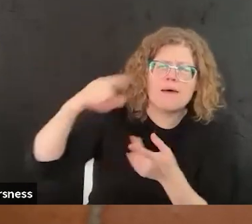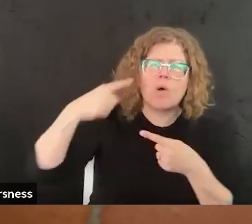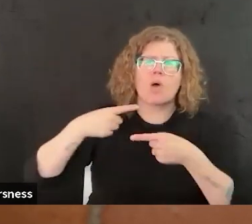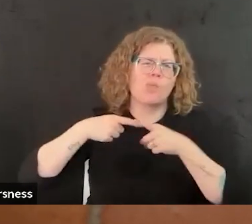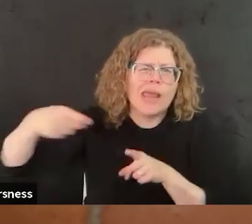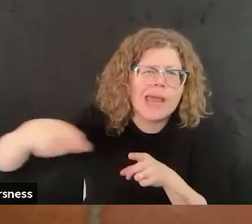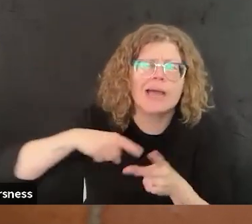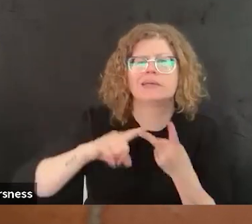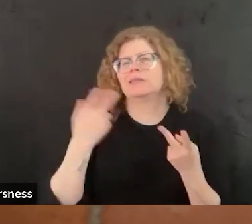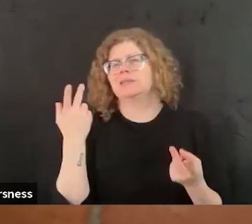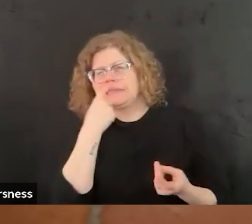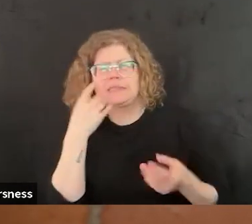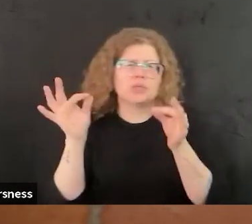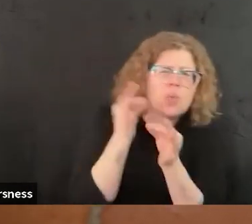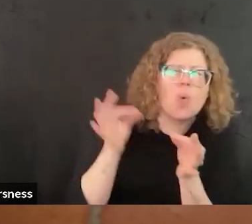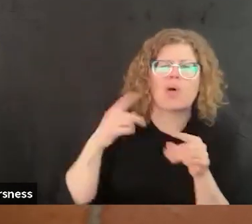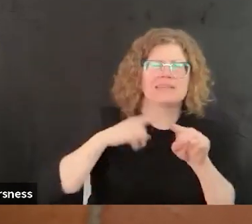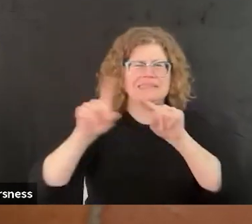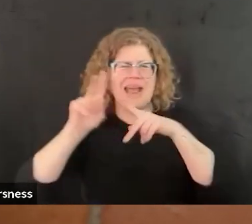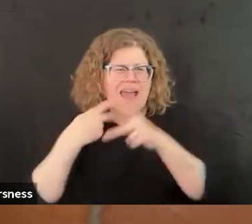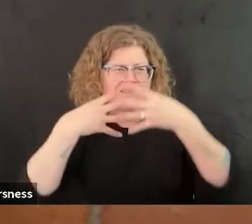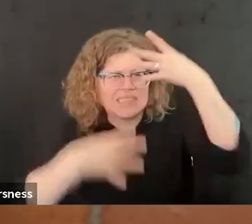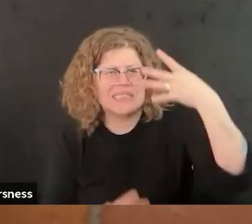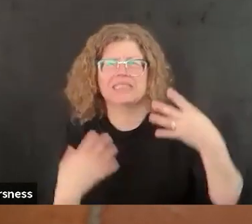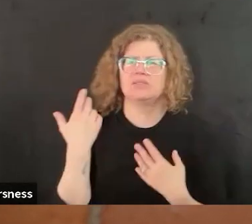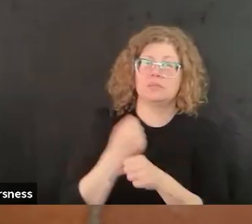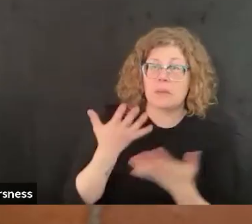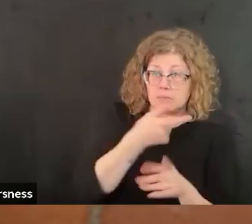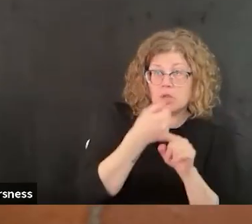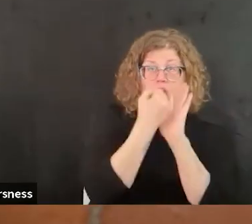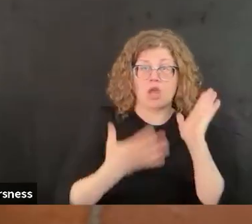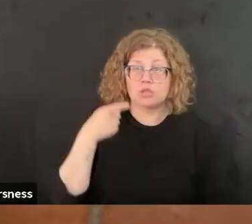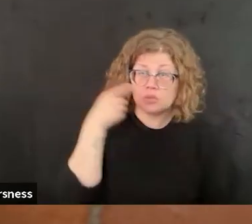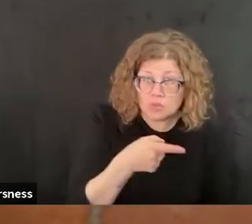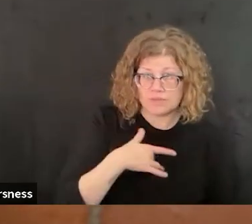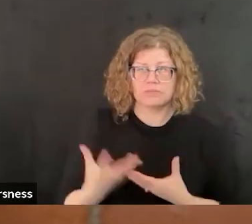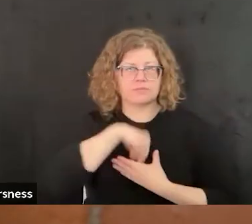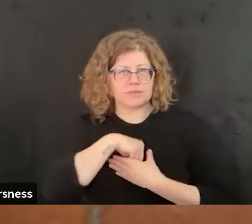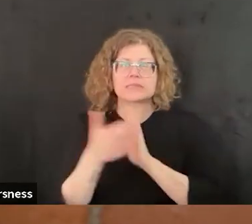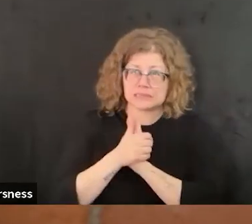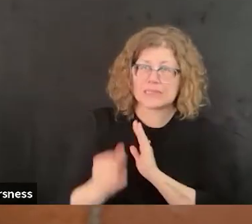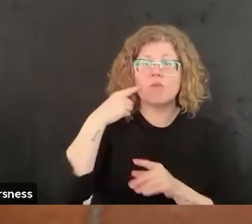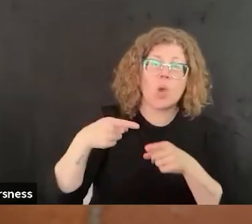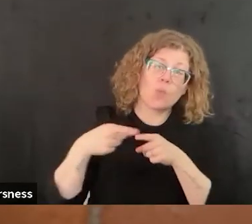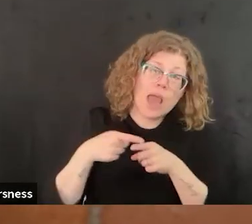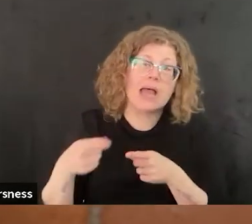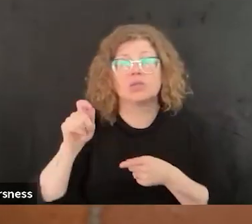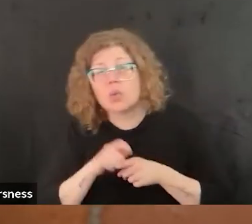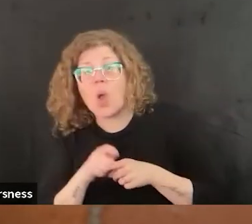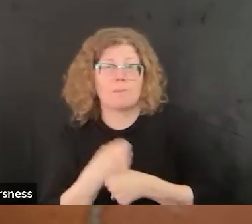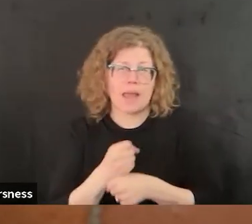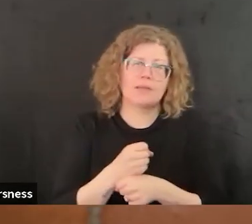make that project a reality. If you as the artist are the fabricator of your own work, you are also paid